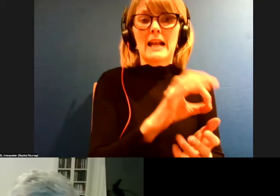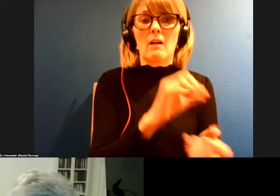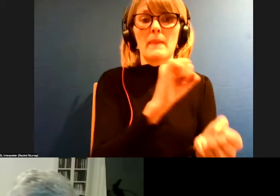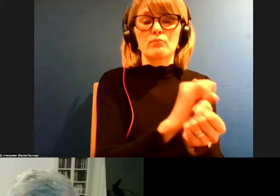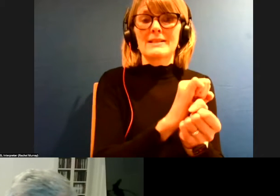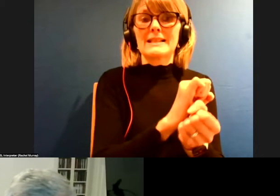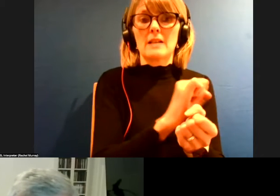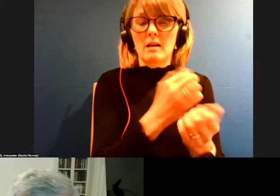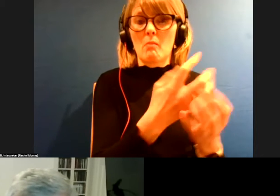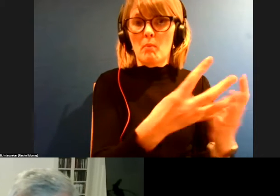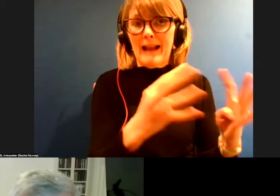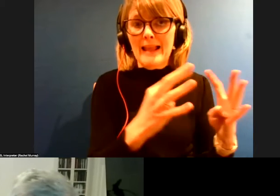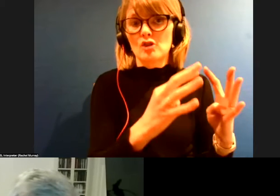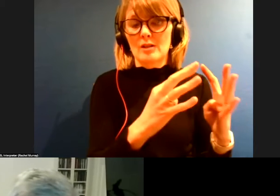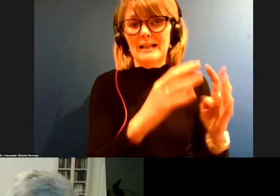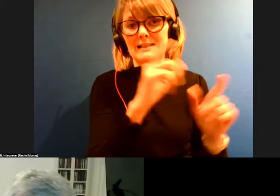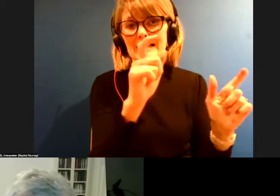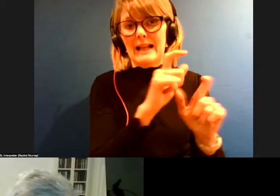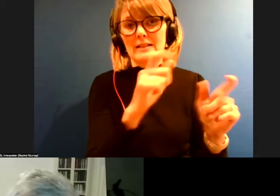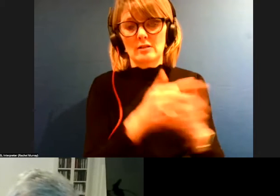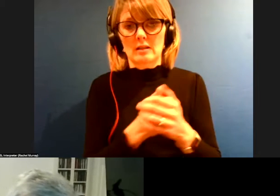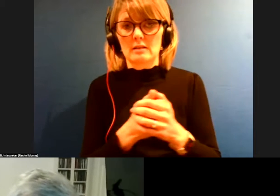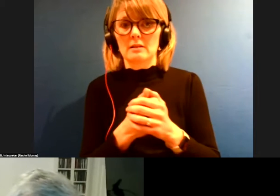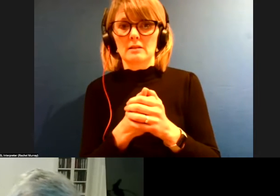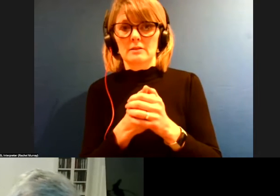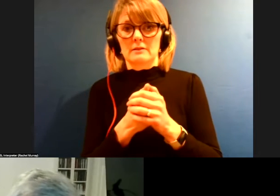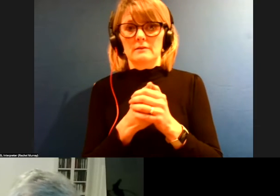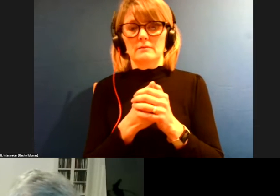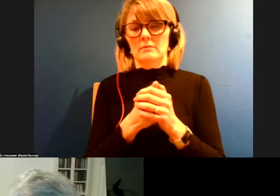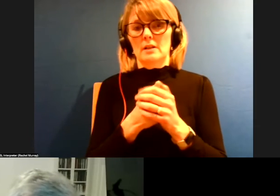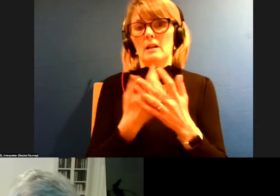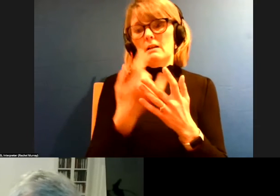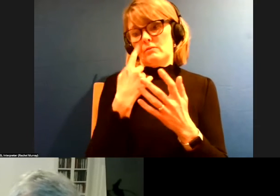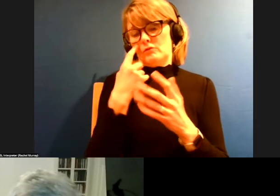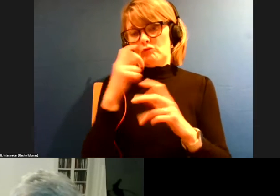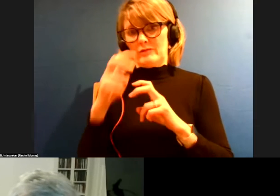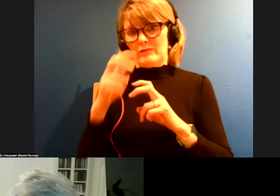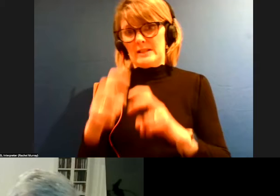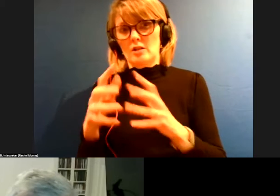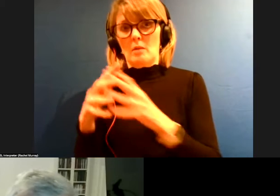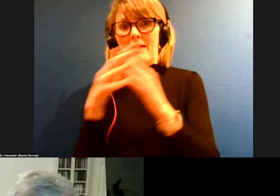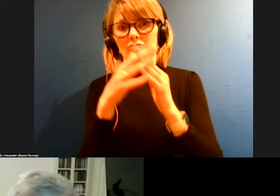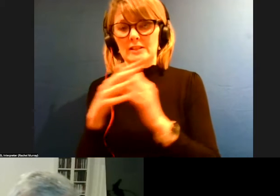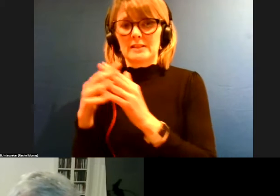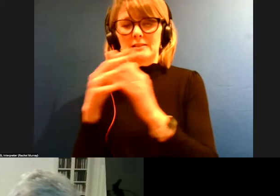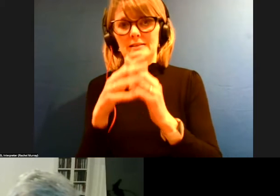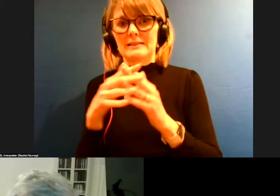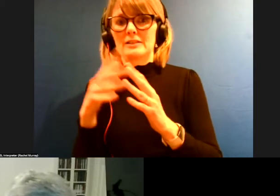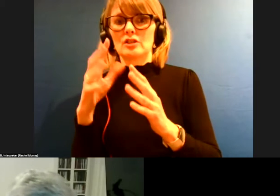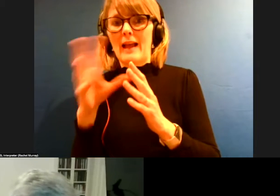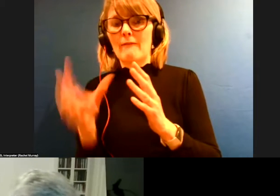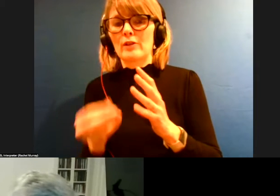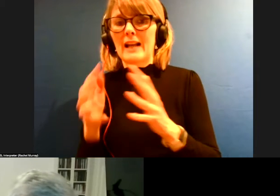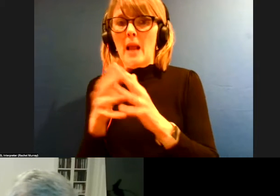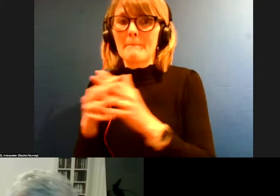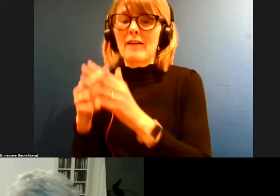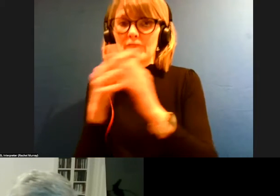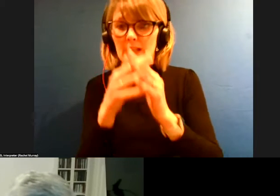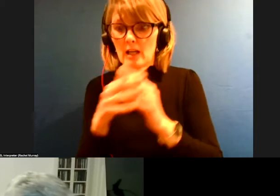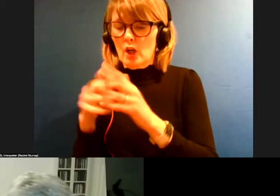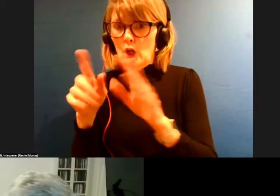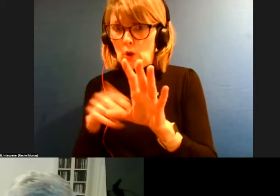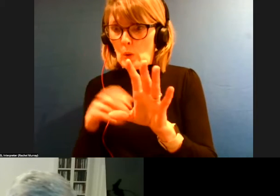researched the school to prison pipeline for African American youth and Hispanic youth. And I suggest such research